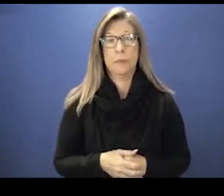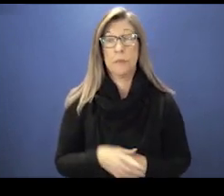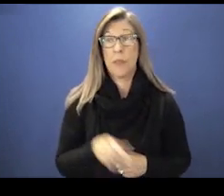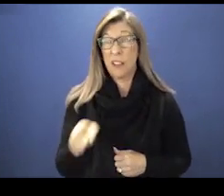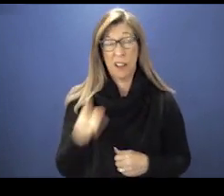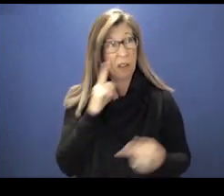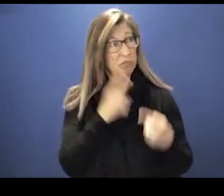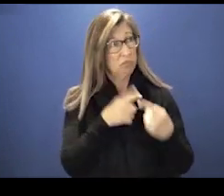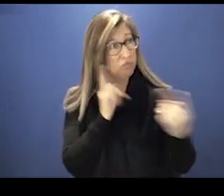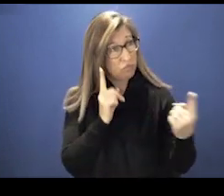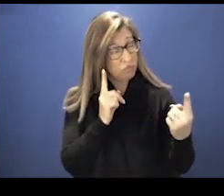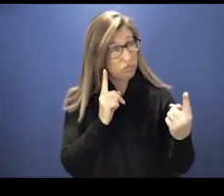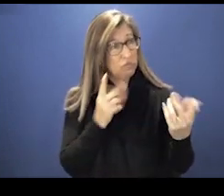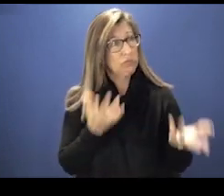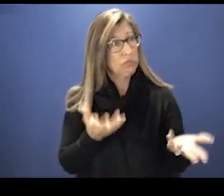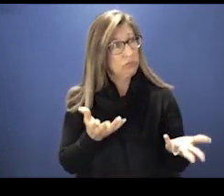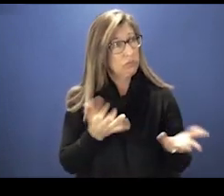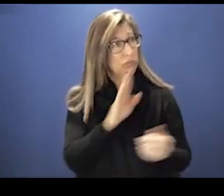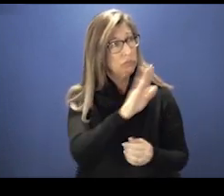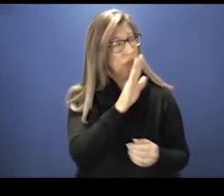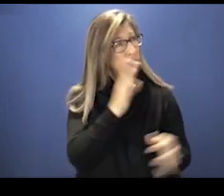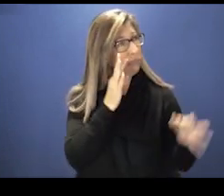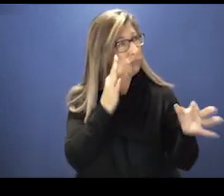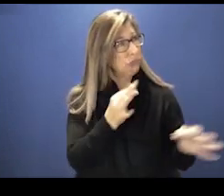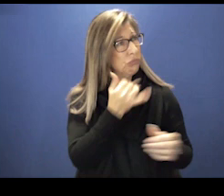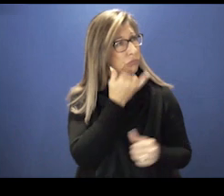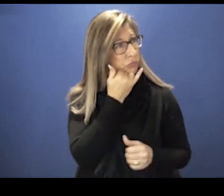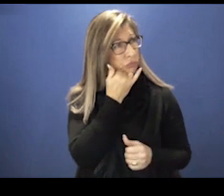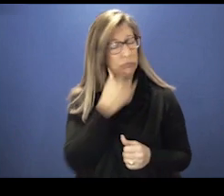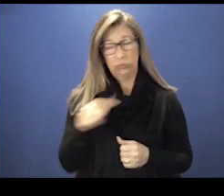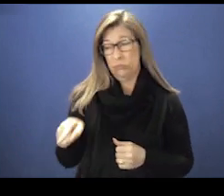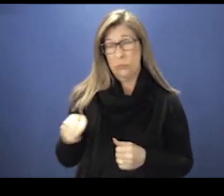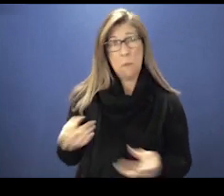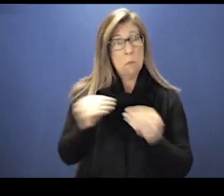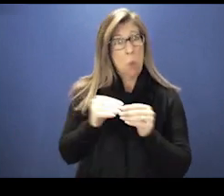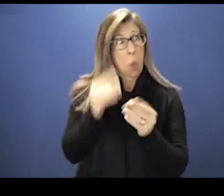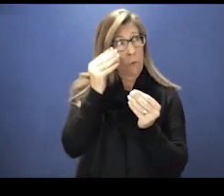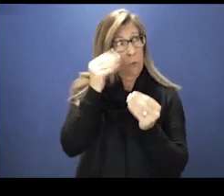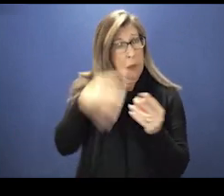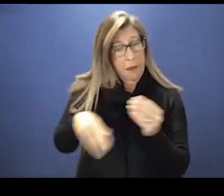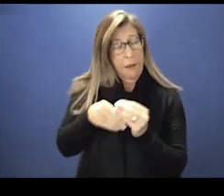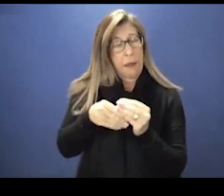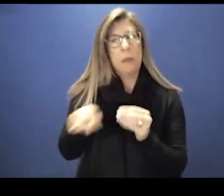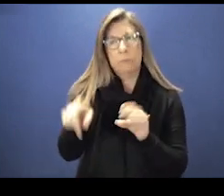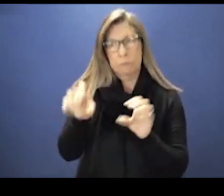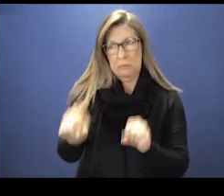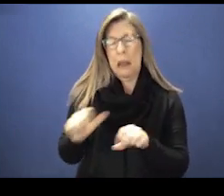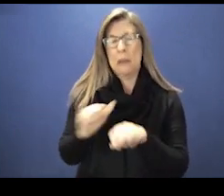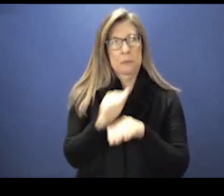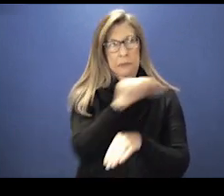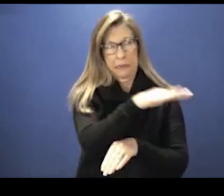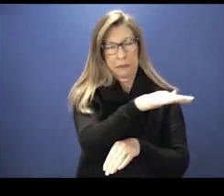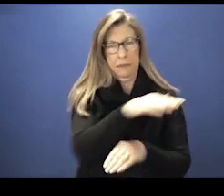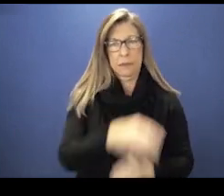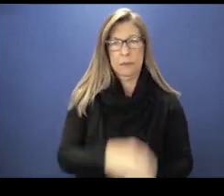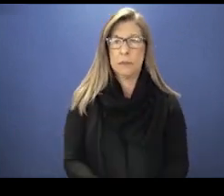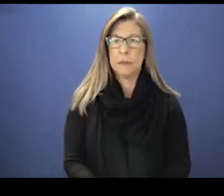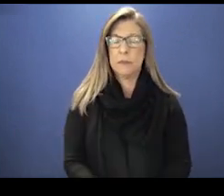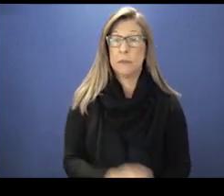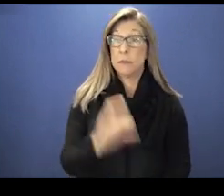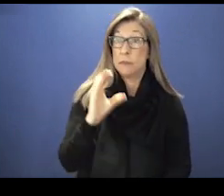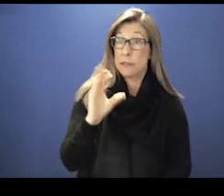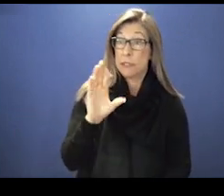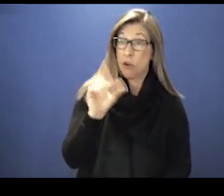denied. If your patient disagrees with the CRA's decision and has additional information, they can send it to the